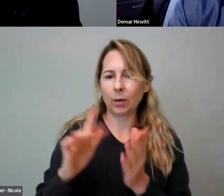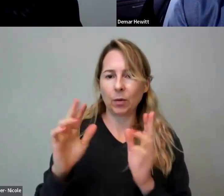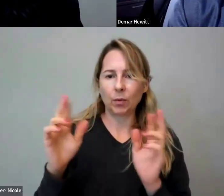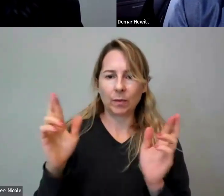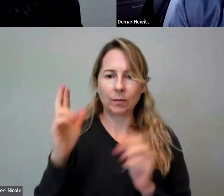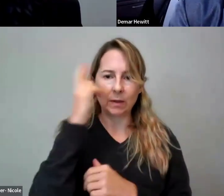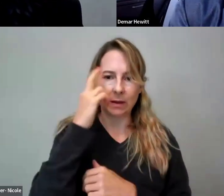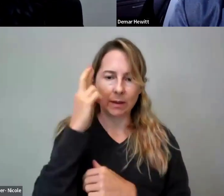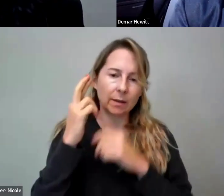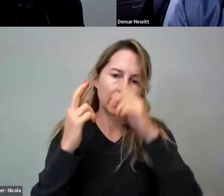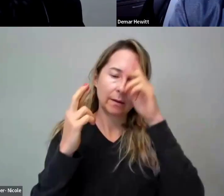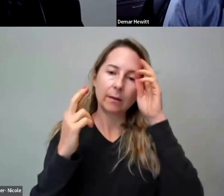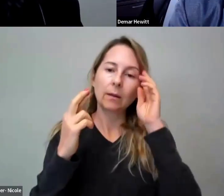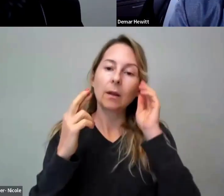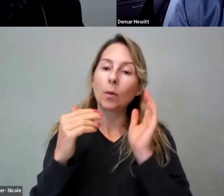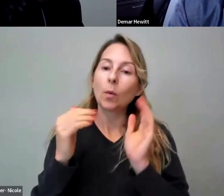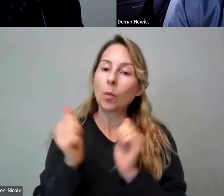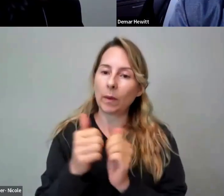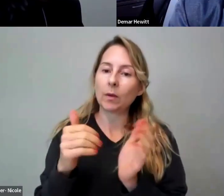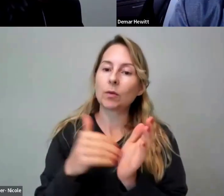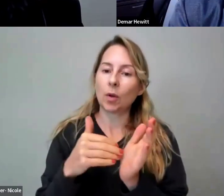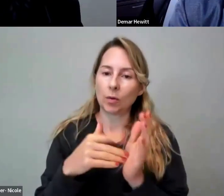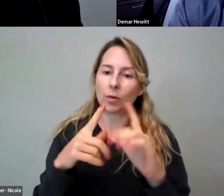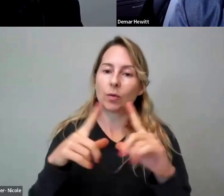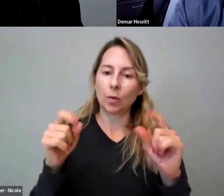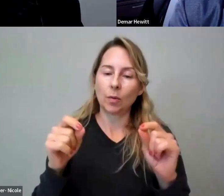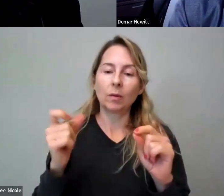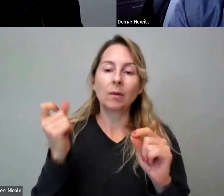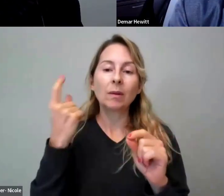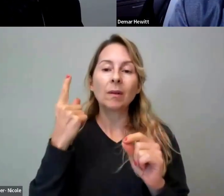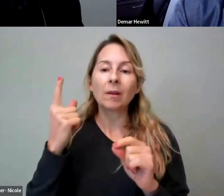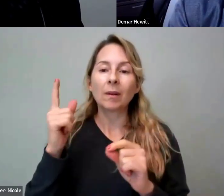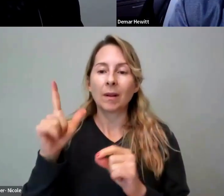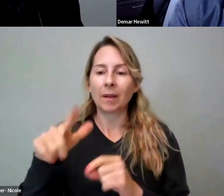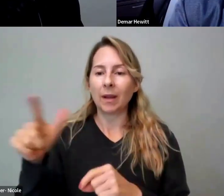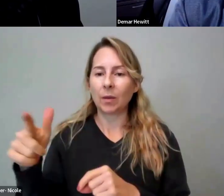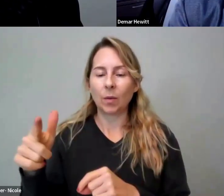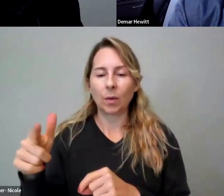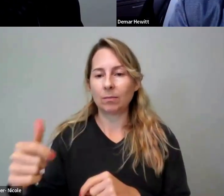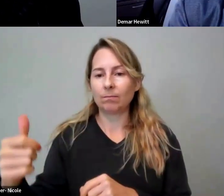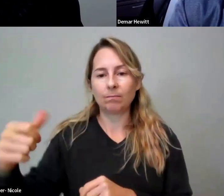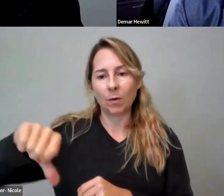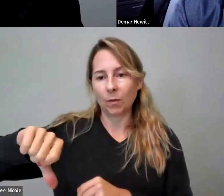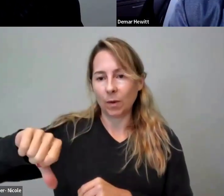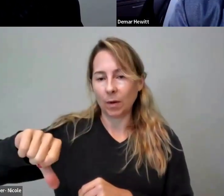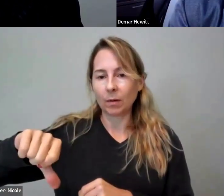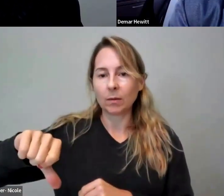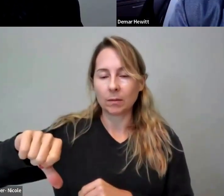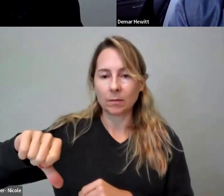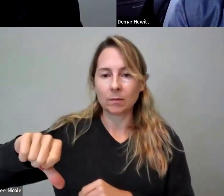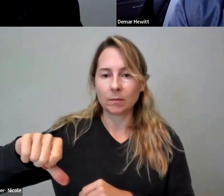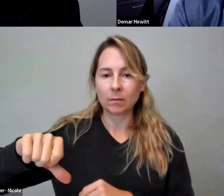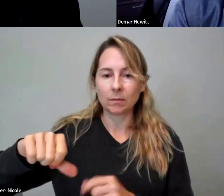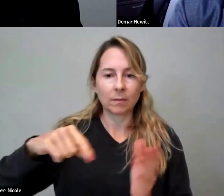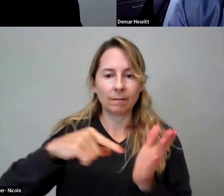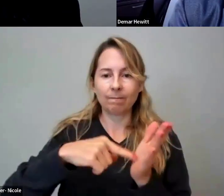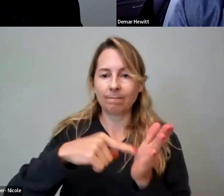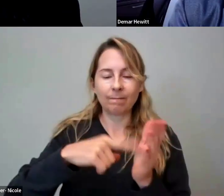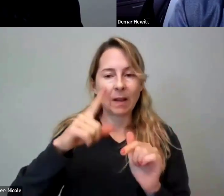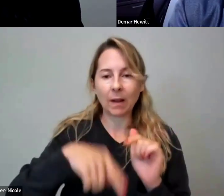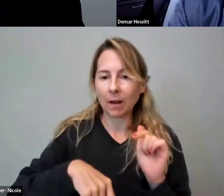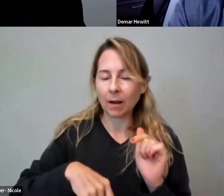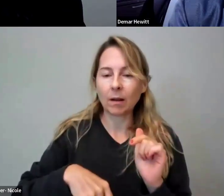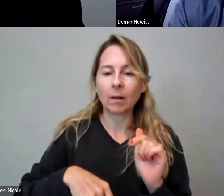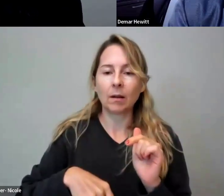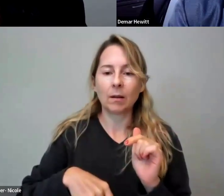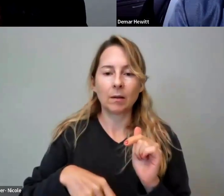this is supported by a doctor's note, however, the landlord is denying the request due to financial reasons, what recourse does